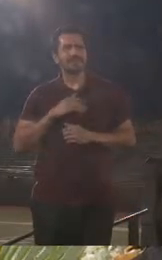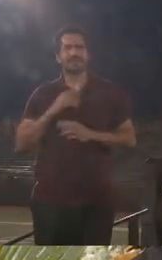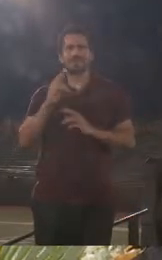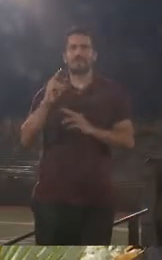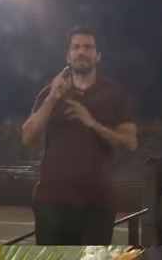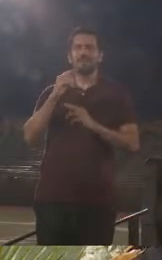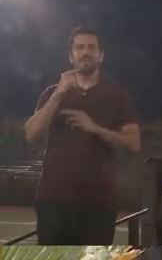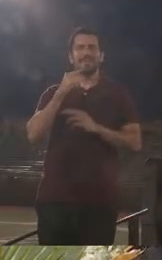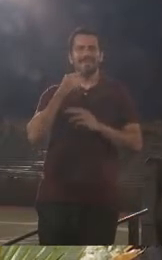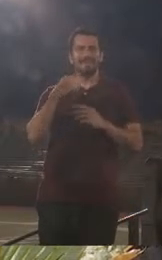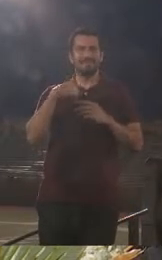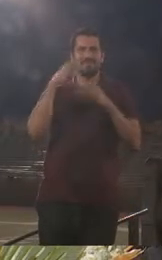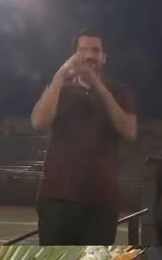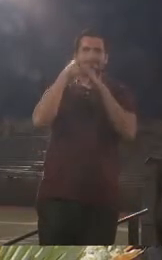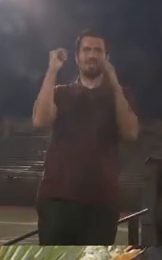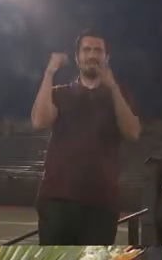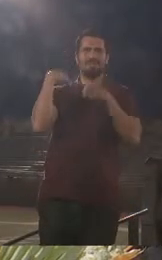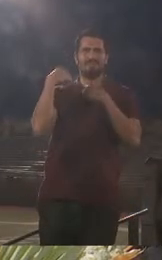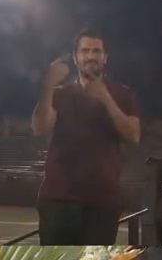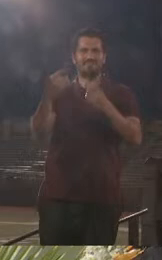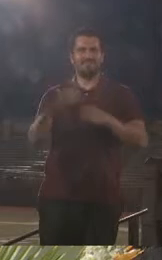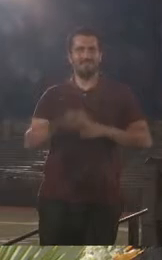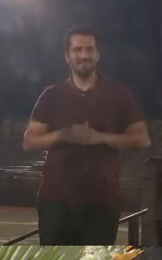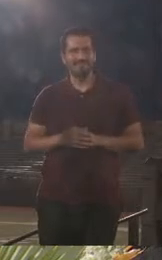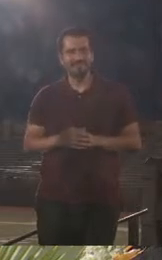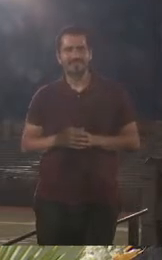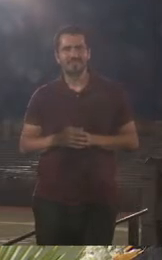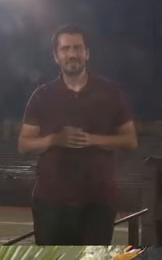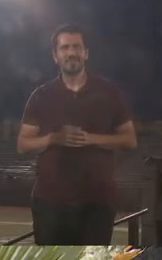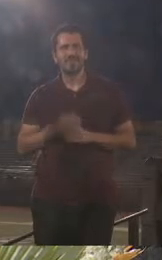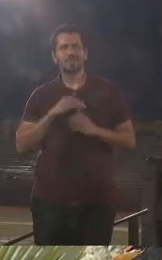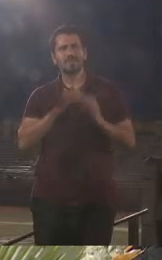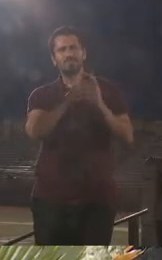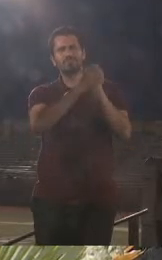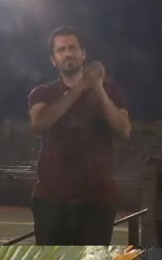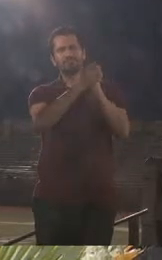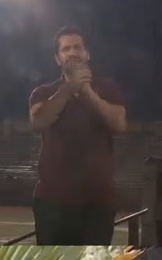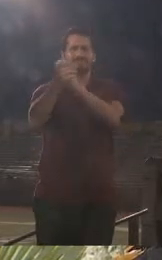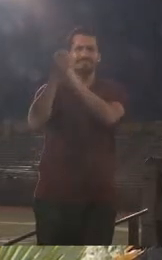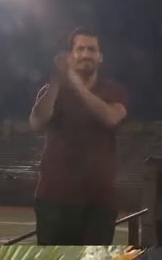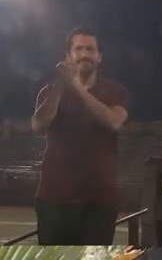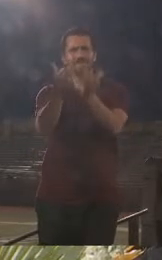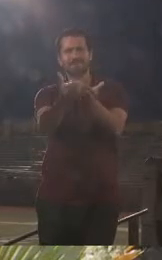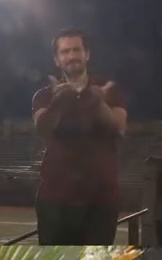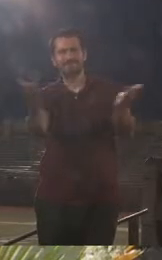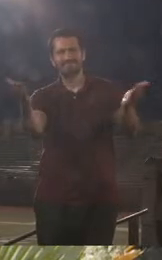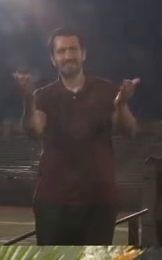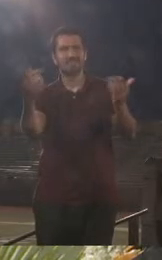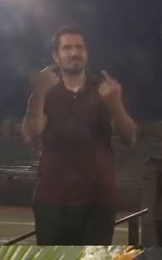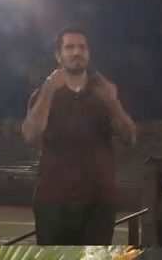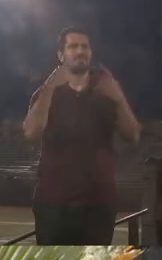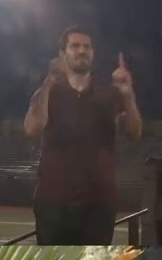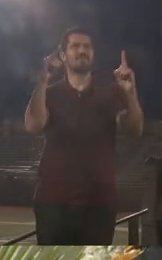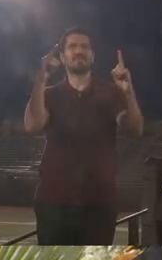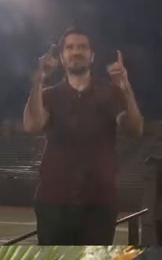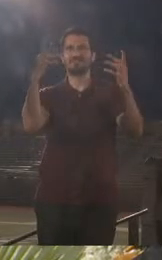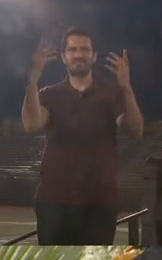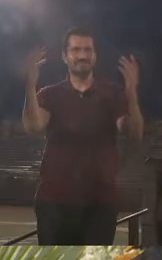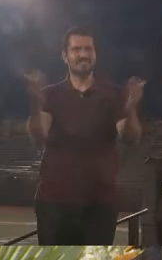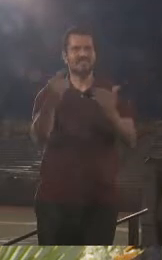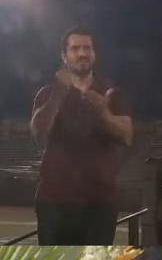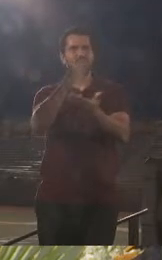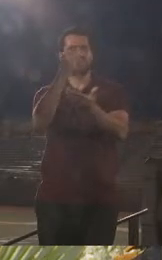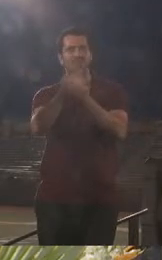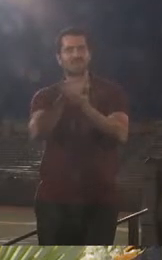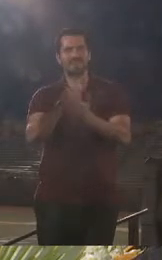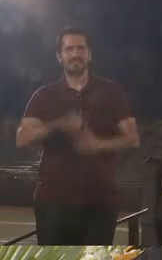year's class president. I am here today to congratulate all of you on this milestone that we have reached. I am so proud of each and